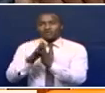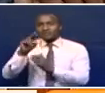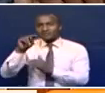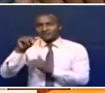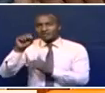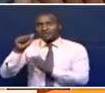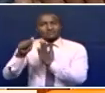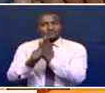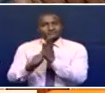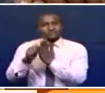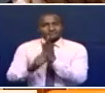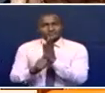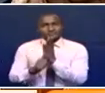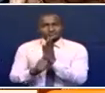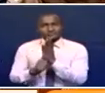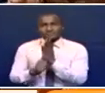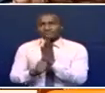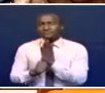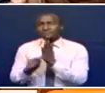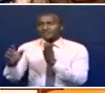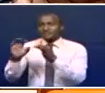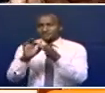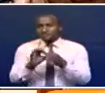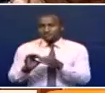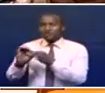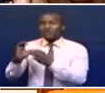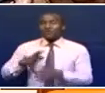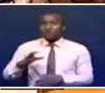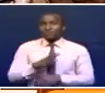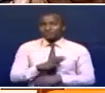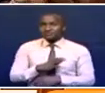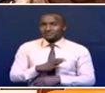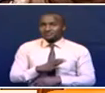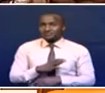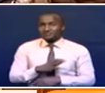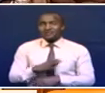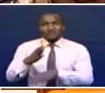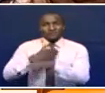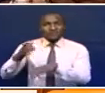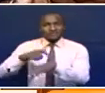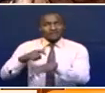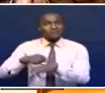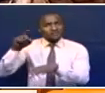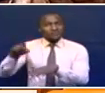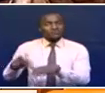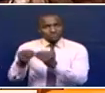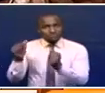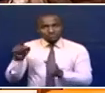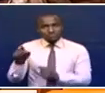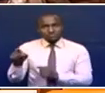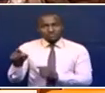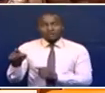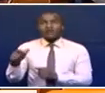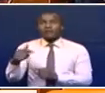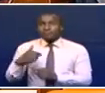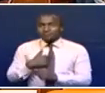manifesto, and this coordinating committee, if you ask me, are wasting a lot of time. They should be dealing with that. But I have